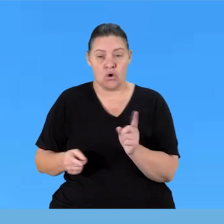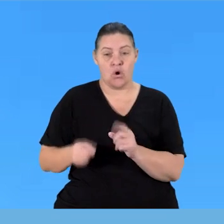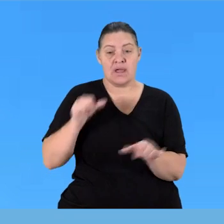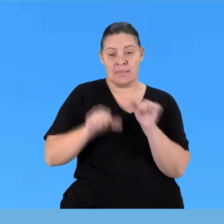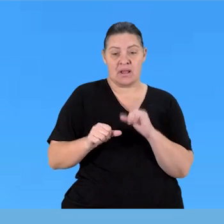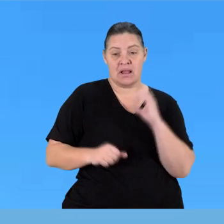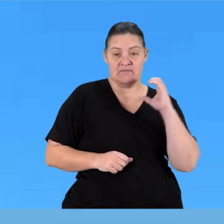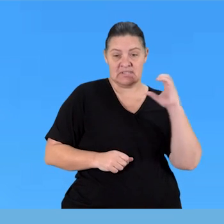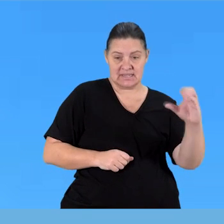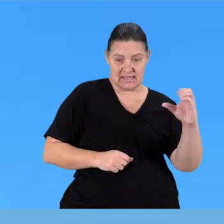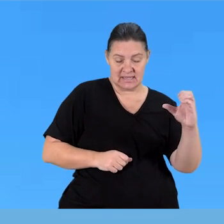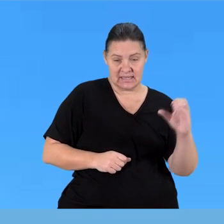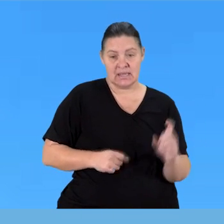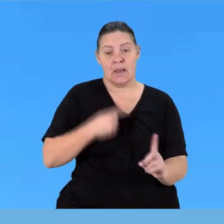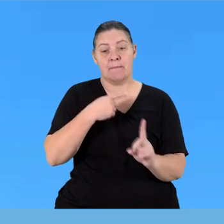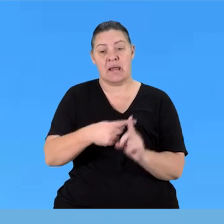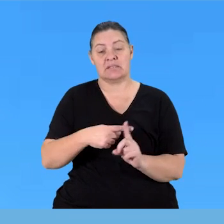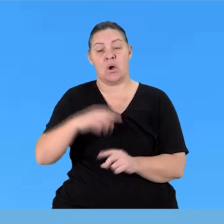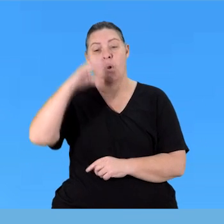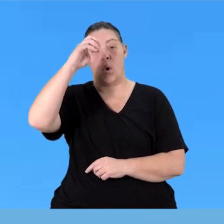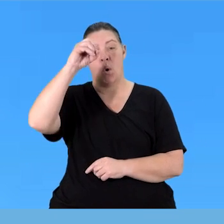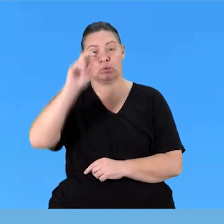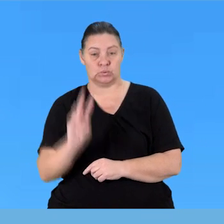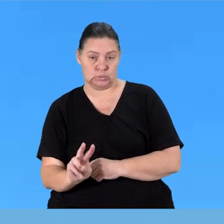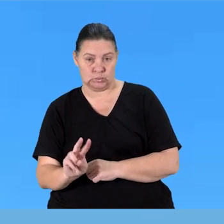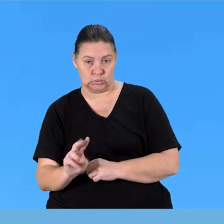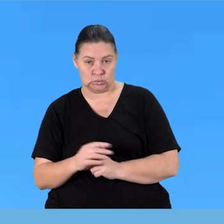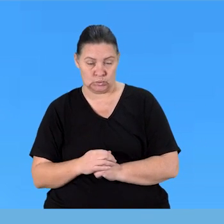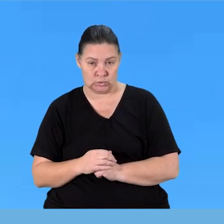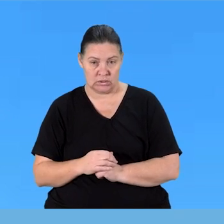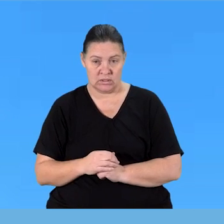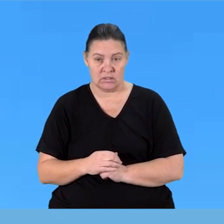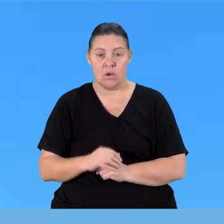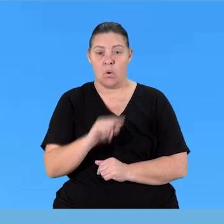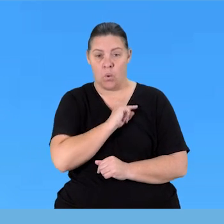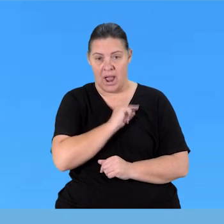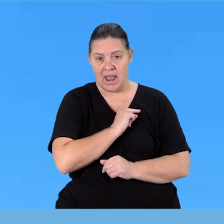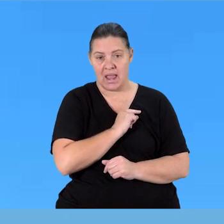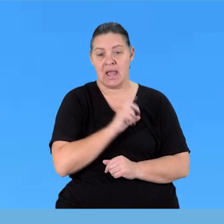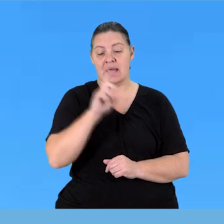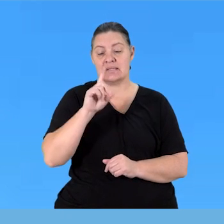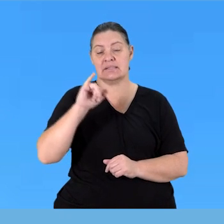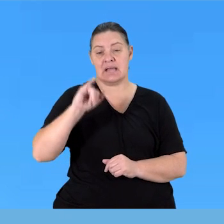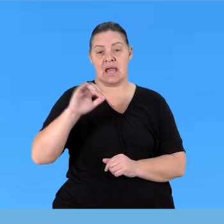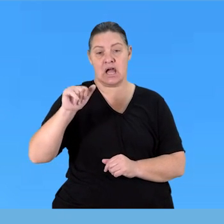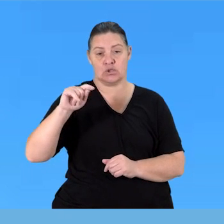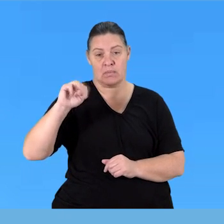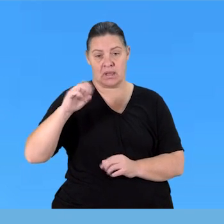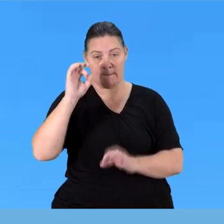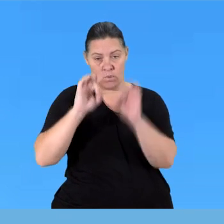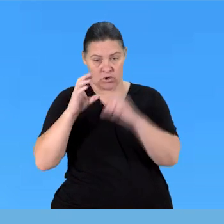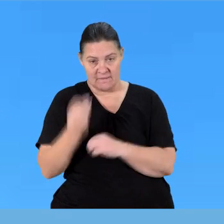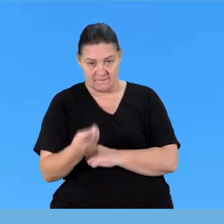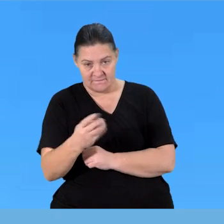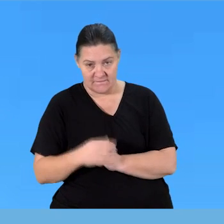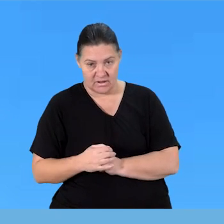have a chemical symbol of C, and then oxygen has a chemical formula of O2 because it is a diatomic